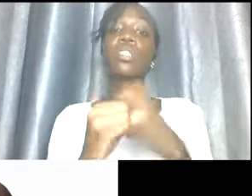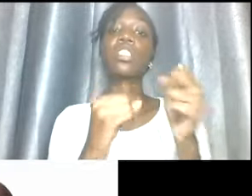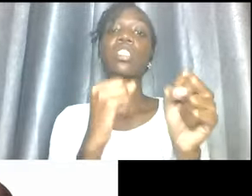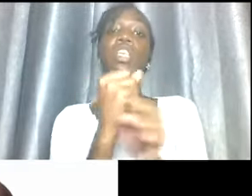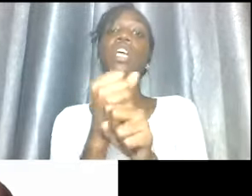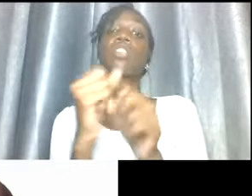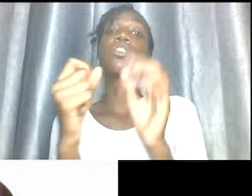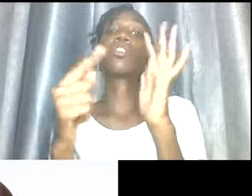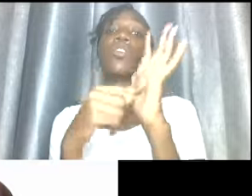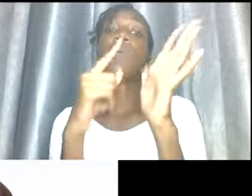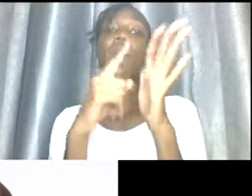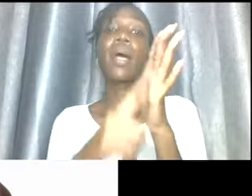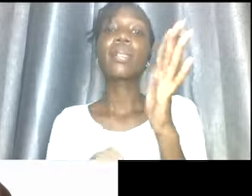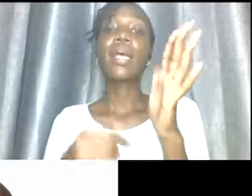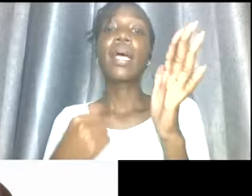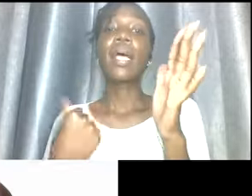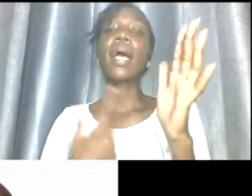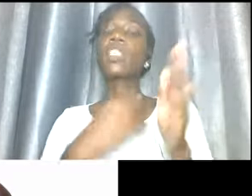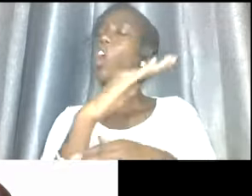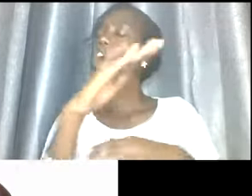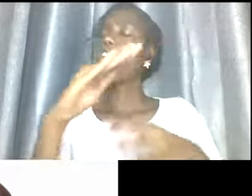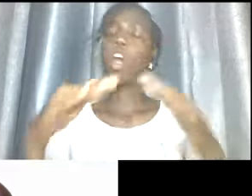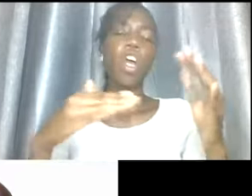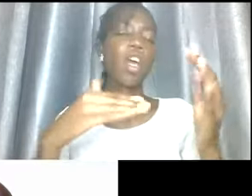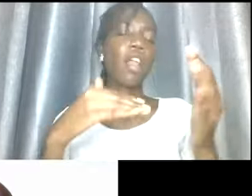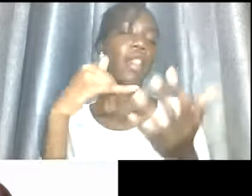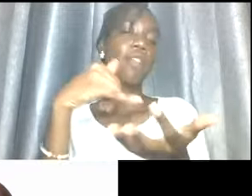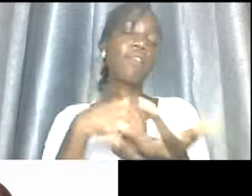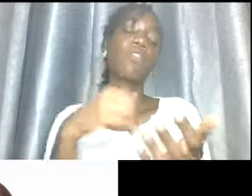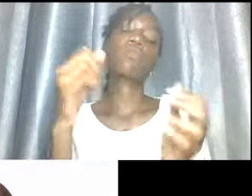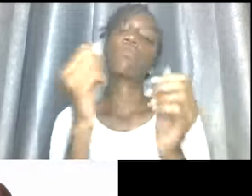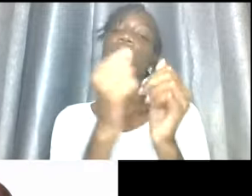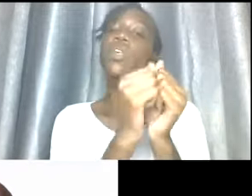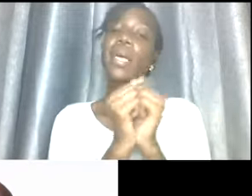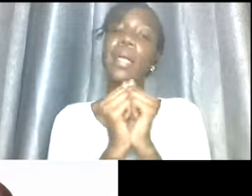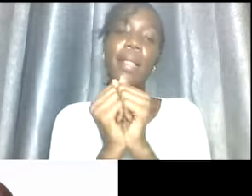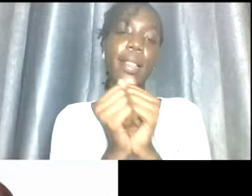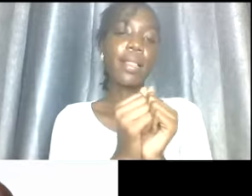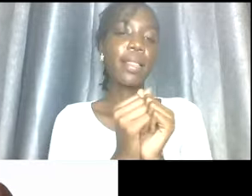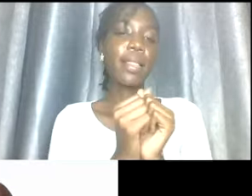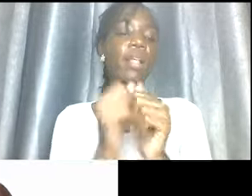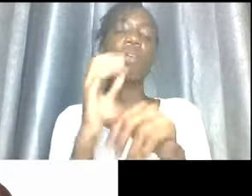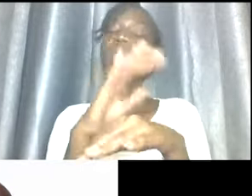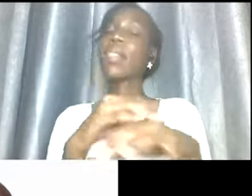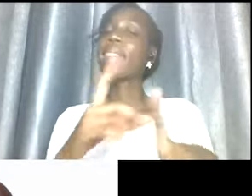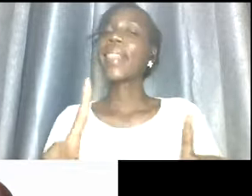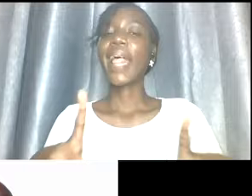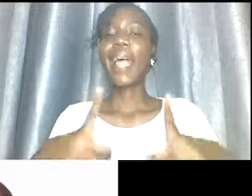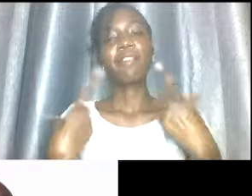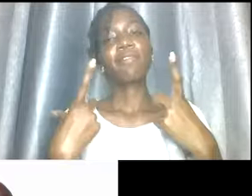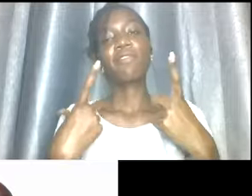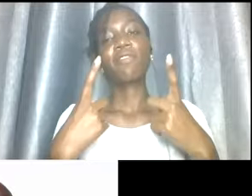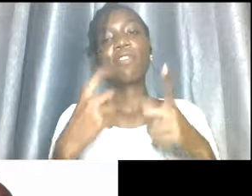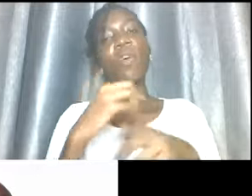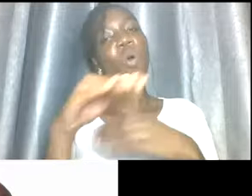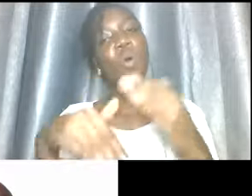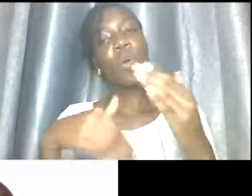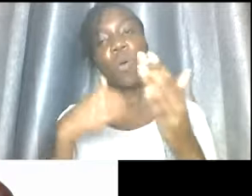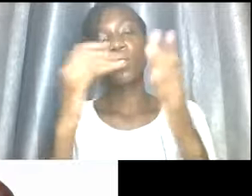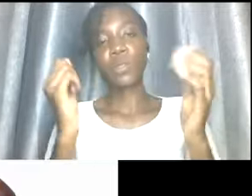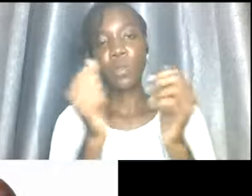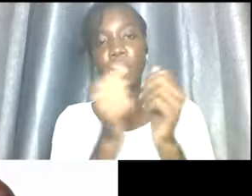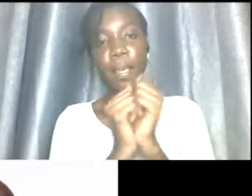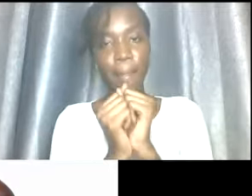all in this thing together. When I say this thing called life, we are all in this together.